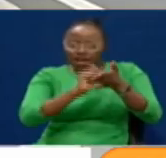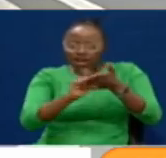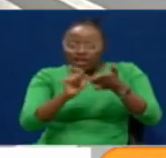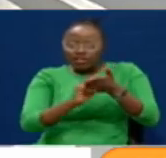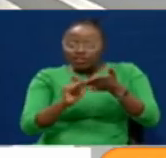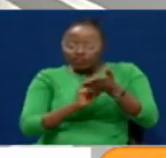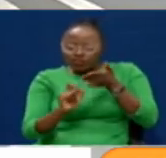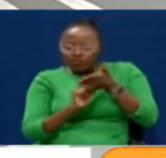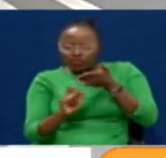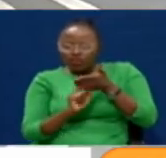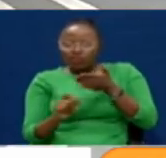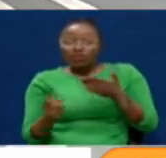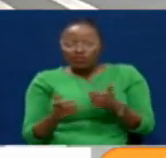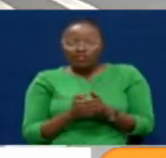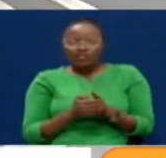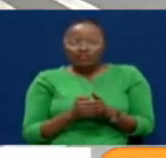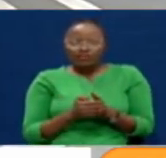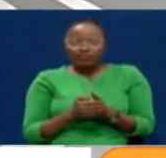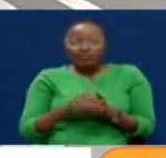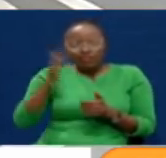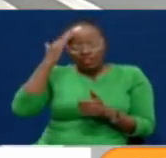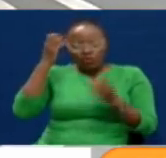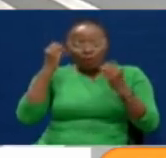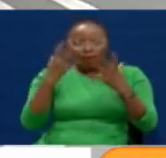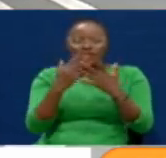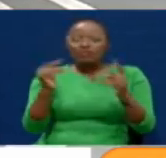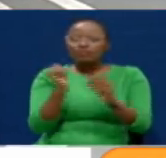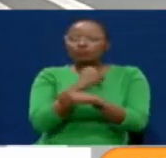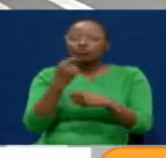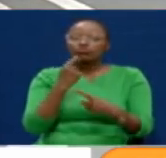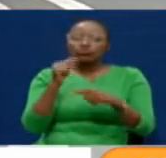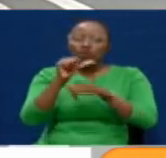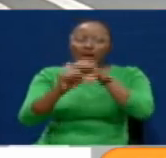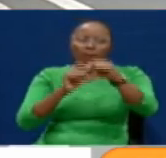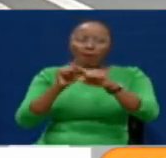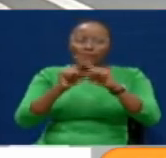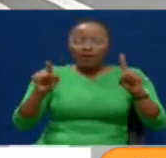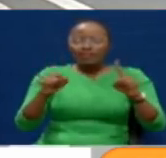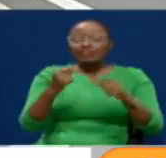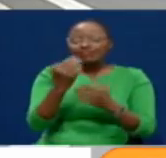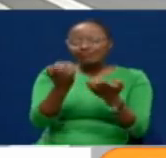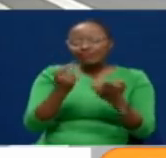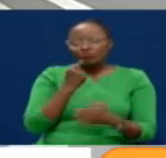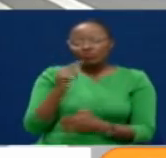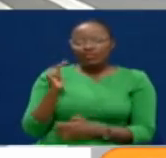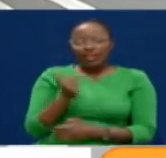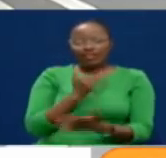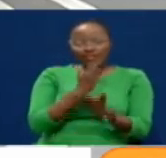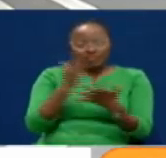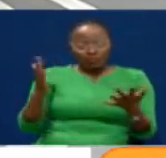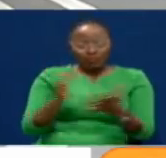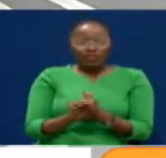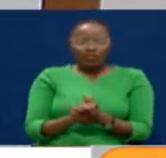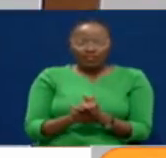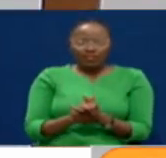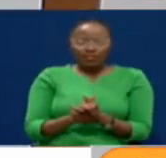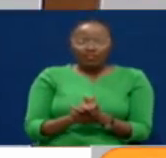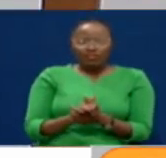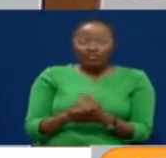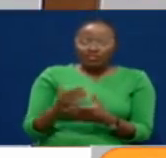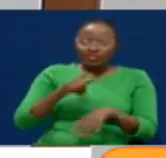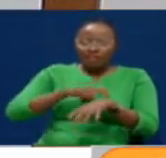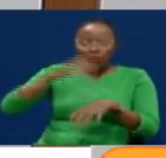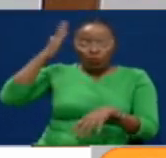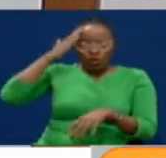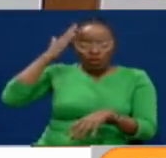by him himself. Yeah. I know there are many things he can't talk about. Yes. But he needs to tell us something. And, you know, as we